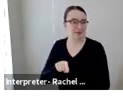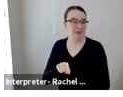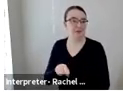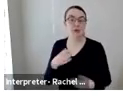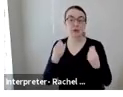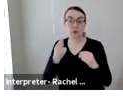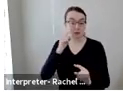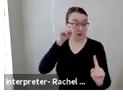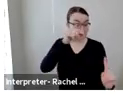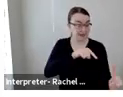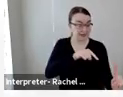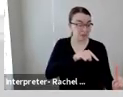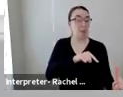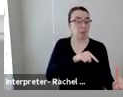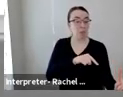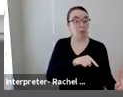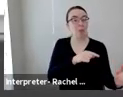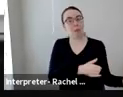this channel?